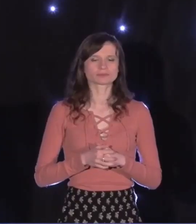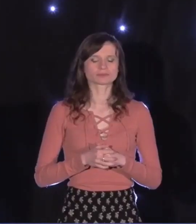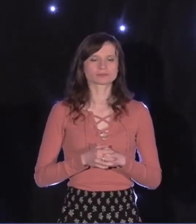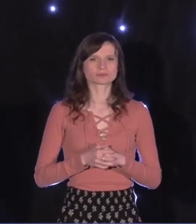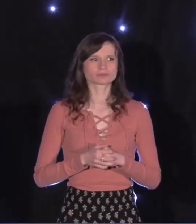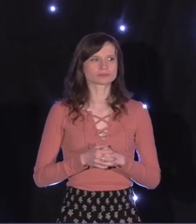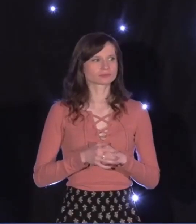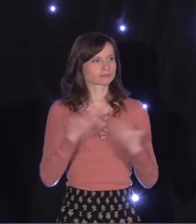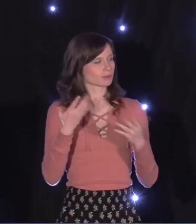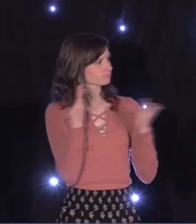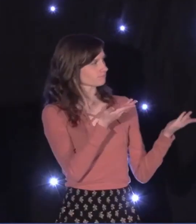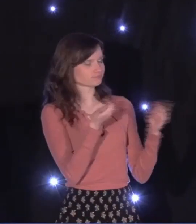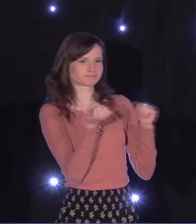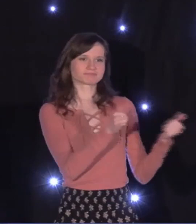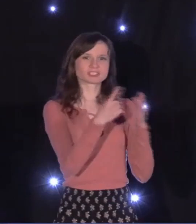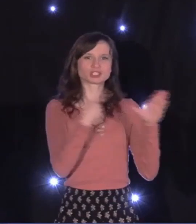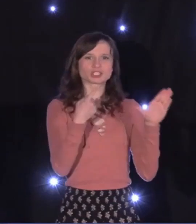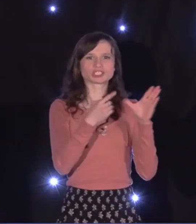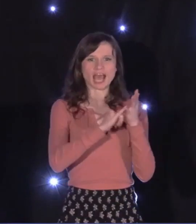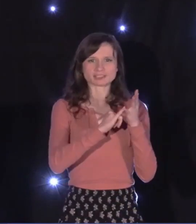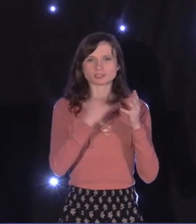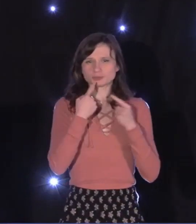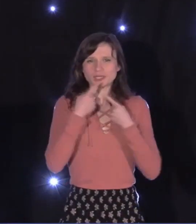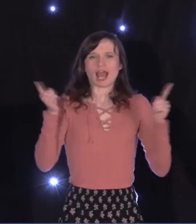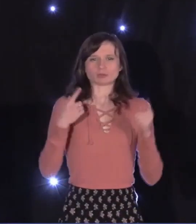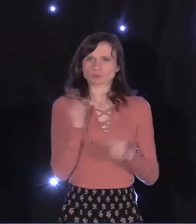And now over to Jazz to announce the winners.